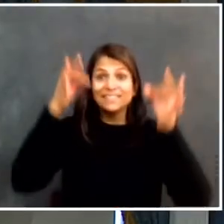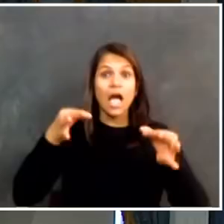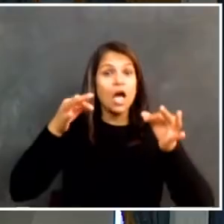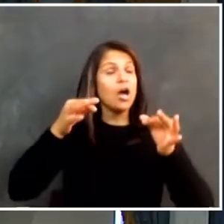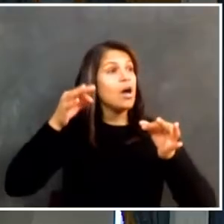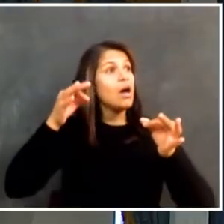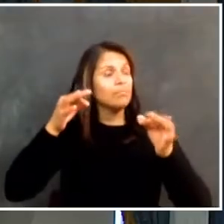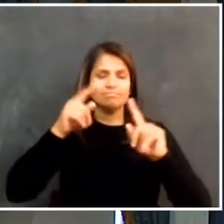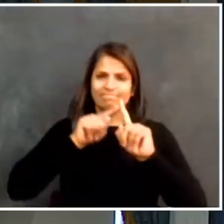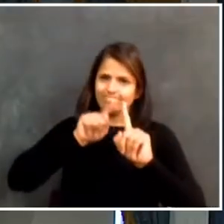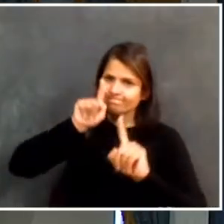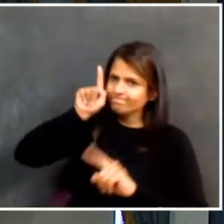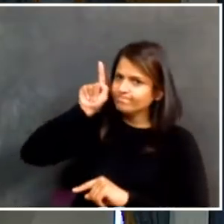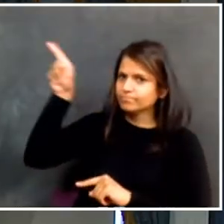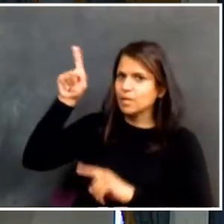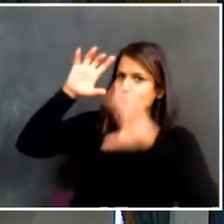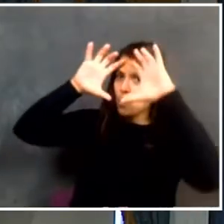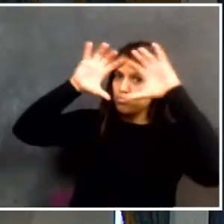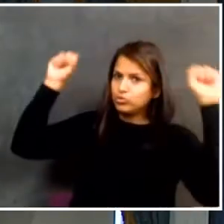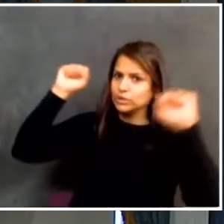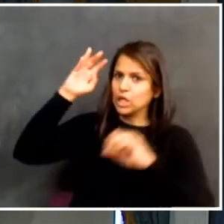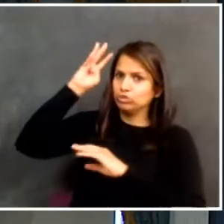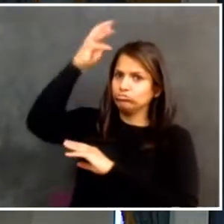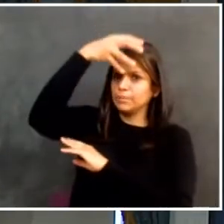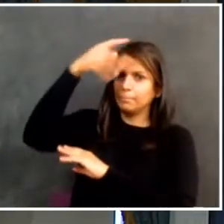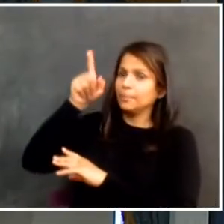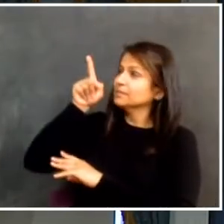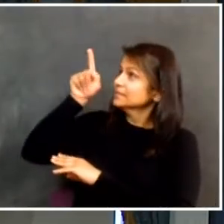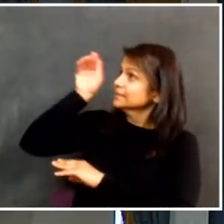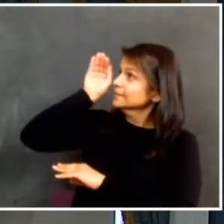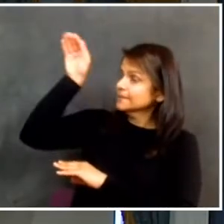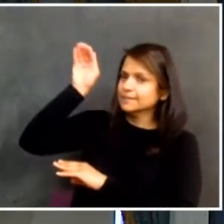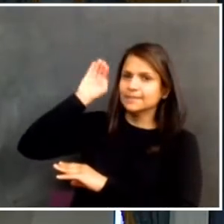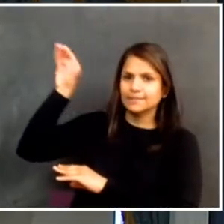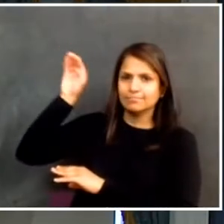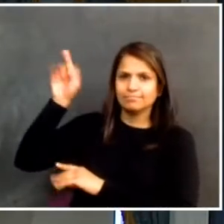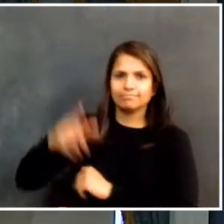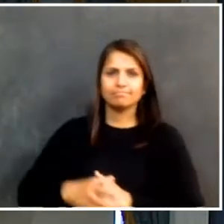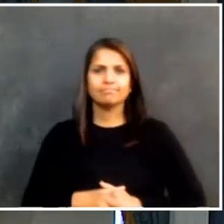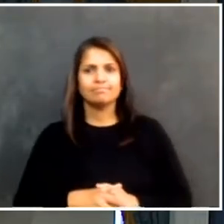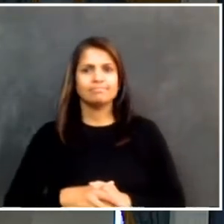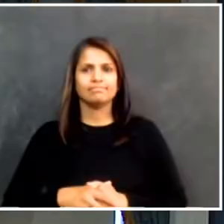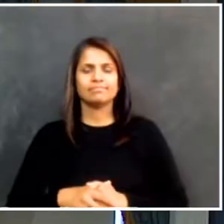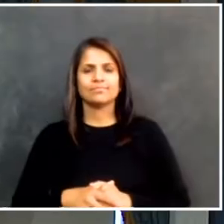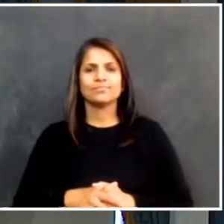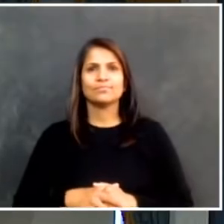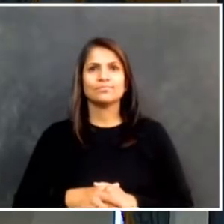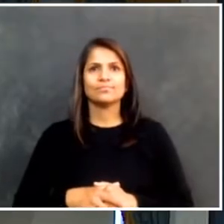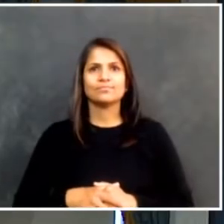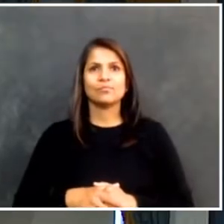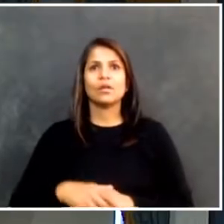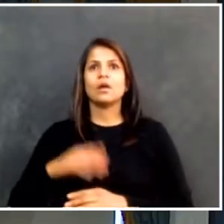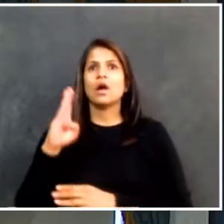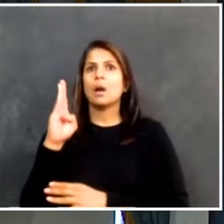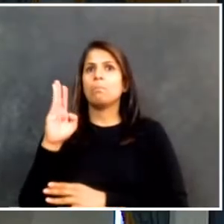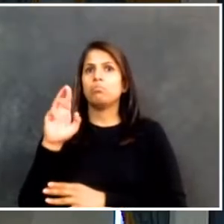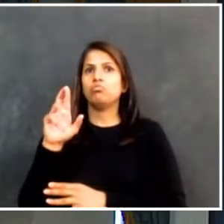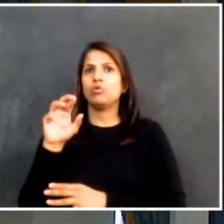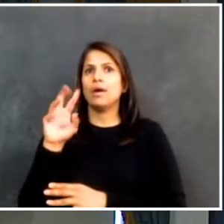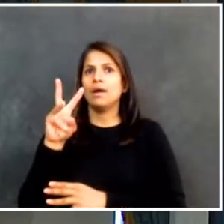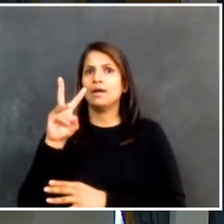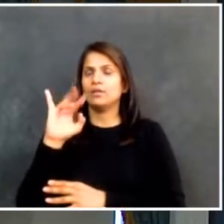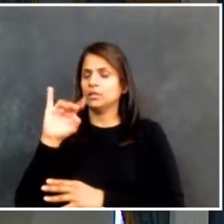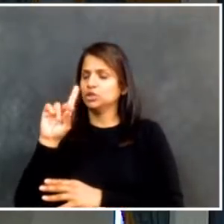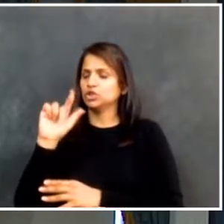Morning, Mr. Mayor, and I wanted to follow up on your food announcement with questions to you and Commissioner Garcia.